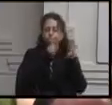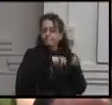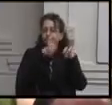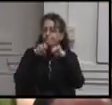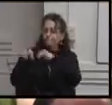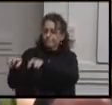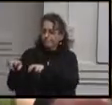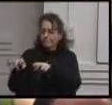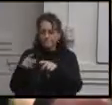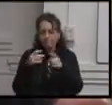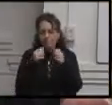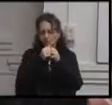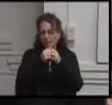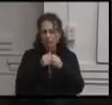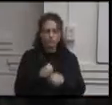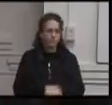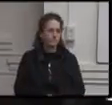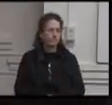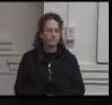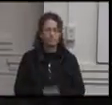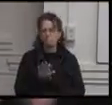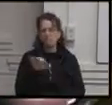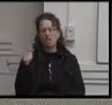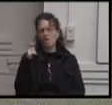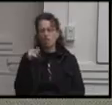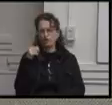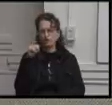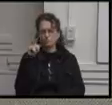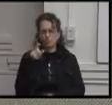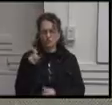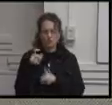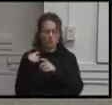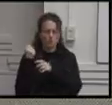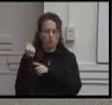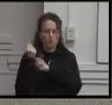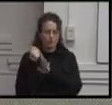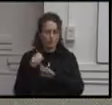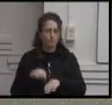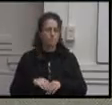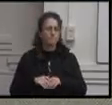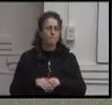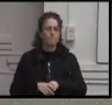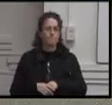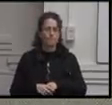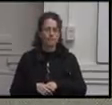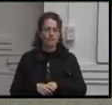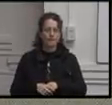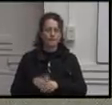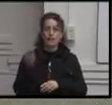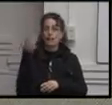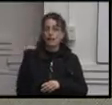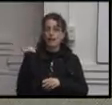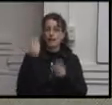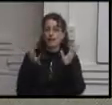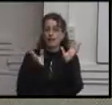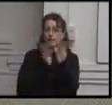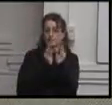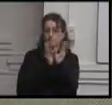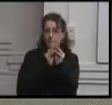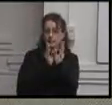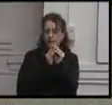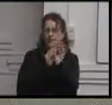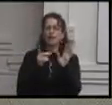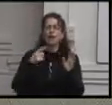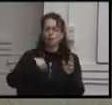hold the rest till later. Thank you. Thank you, John. We had a pretty good presentation last time about cruisers